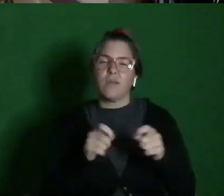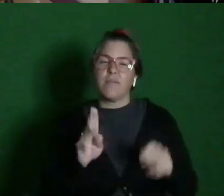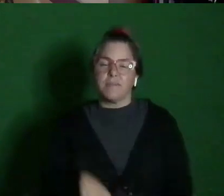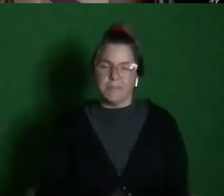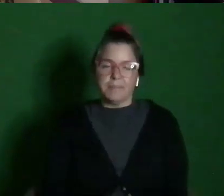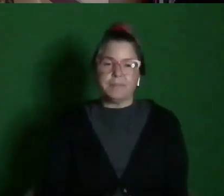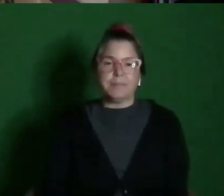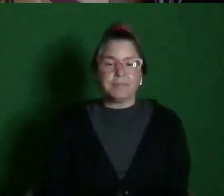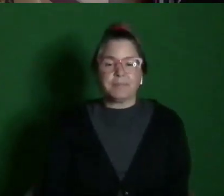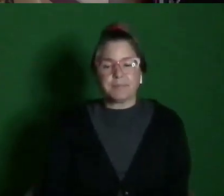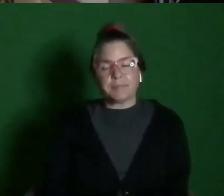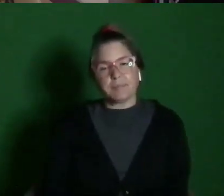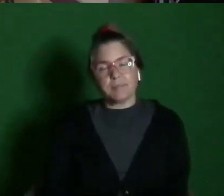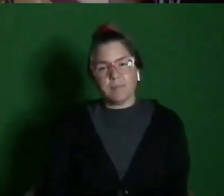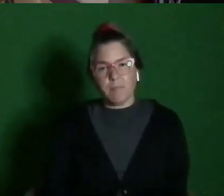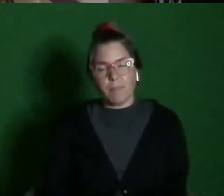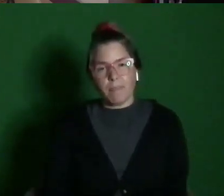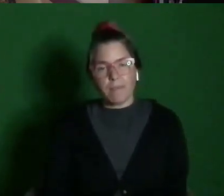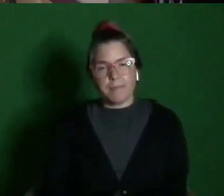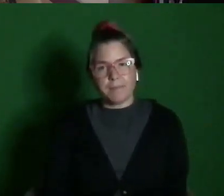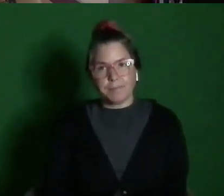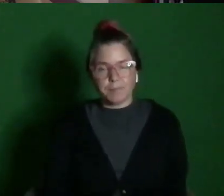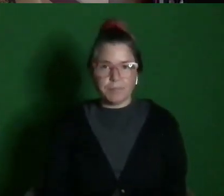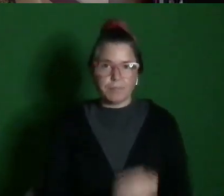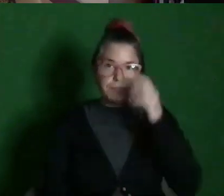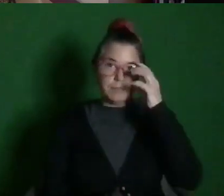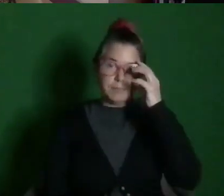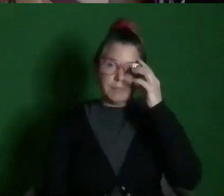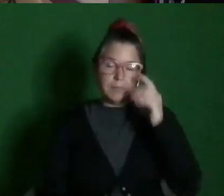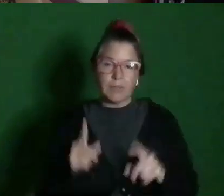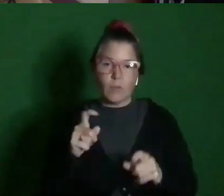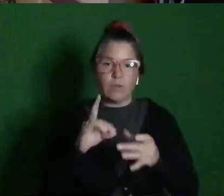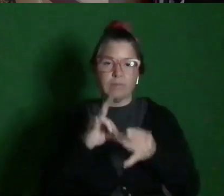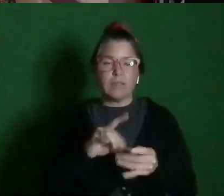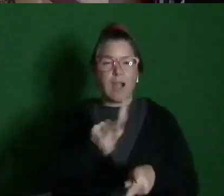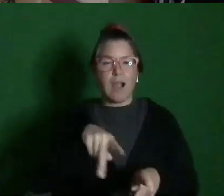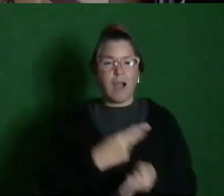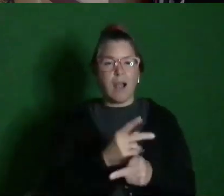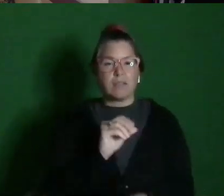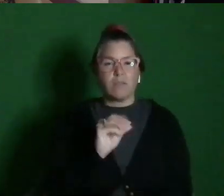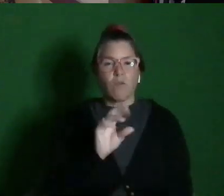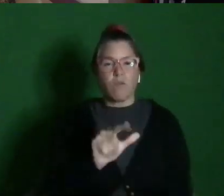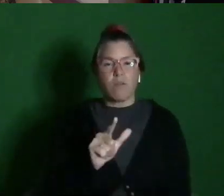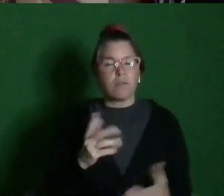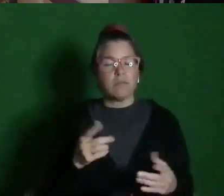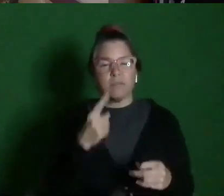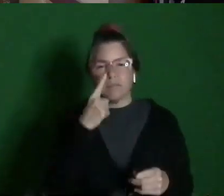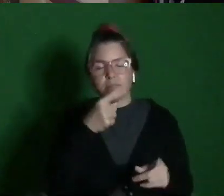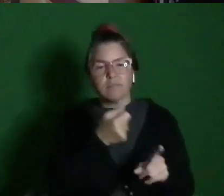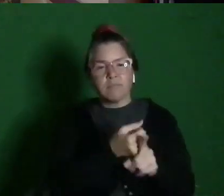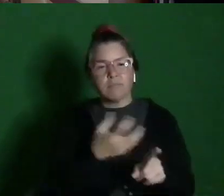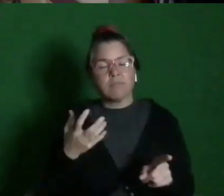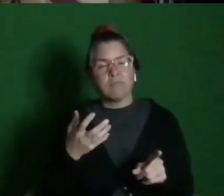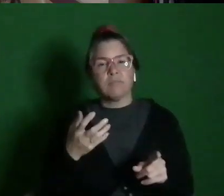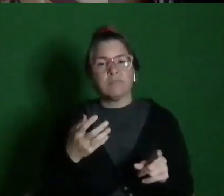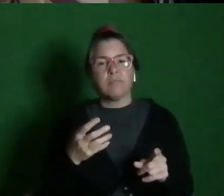that Skype a Scientist has. But we have had some questions about maybe types of corals. So maybe could you tell us about